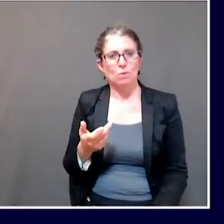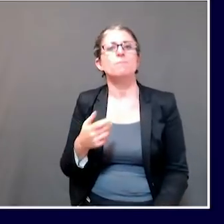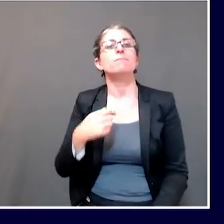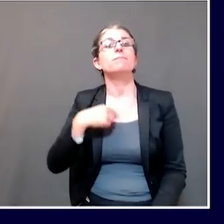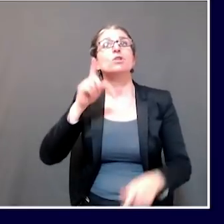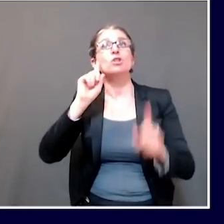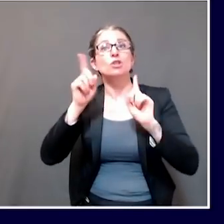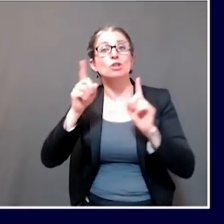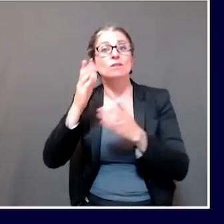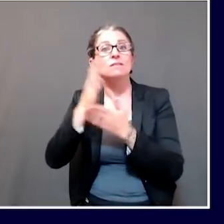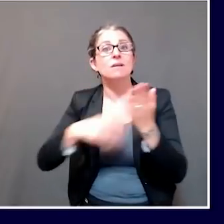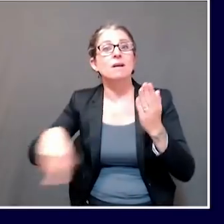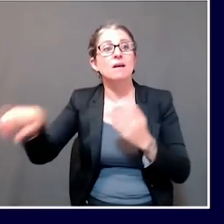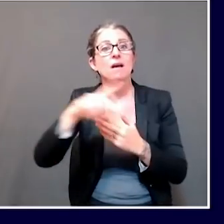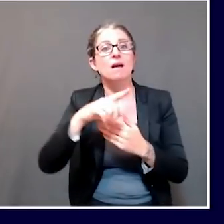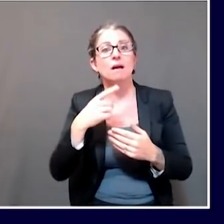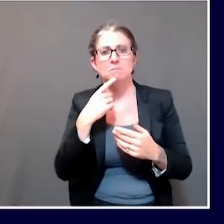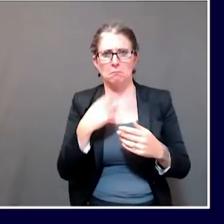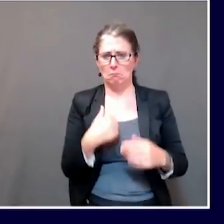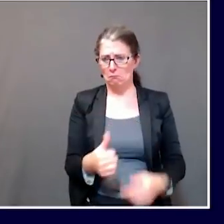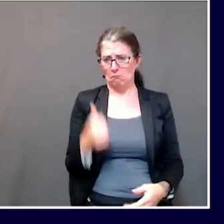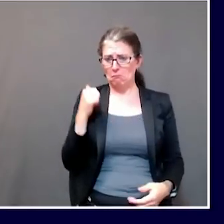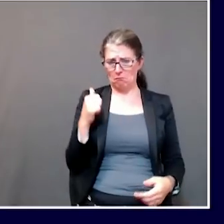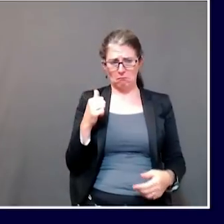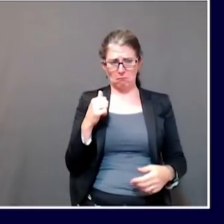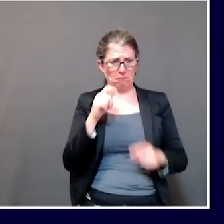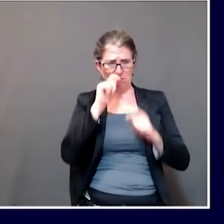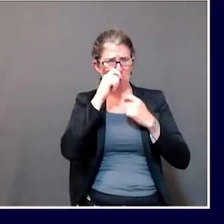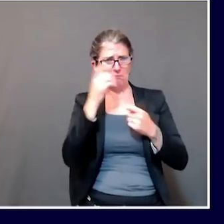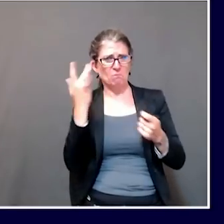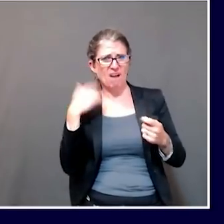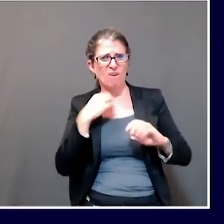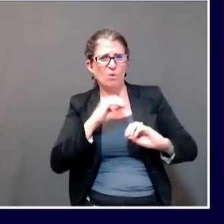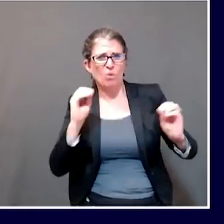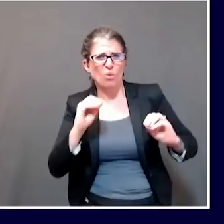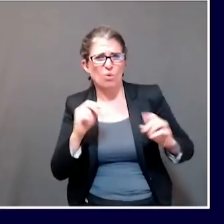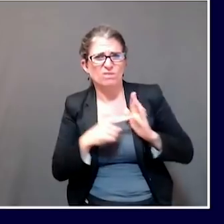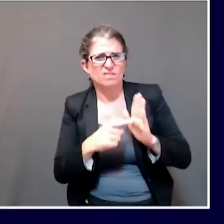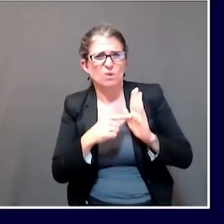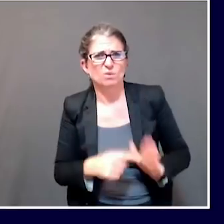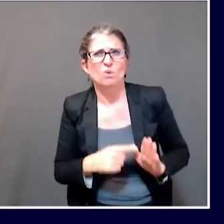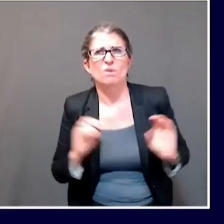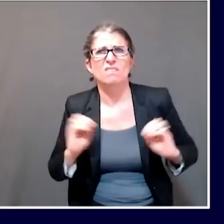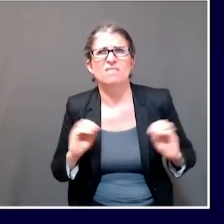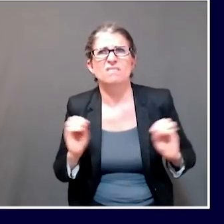14-day quarantine just is not possible? So Allison,